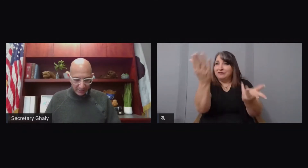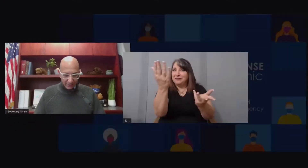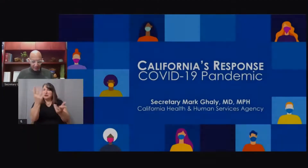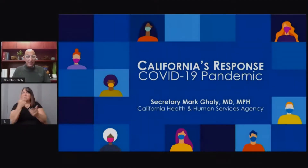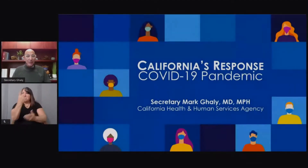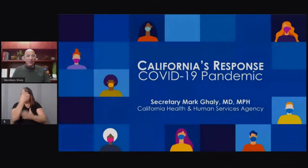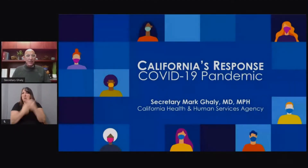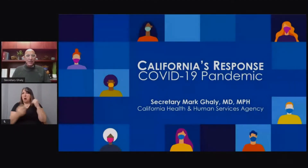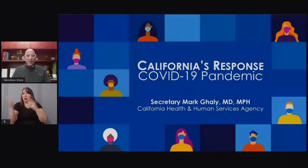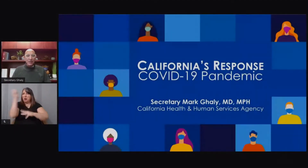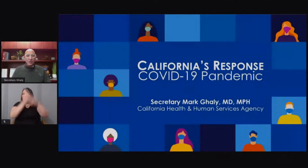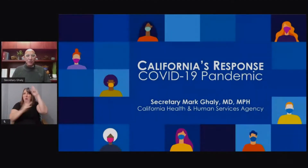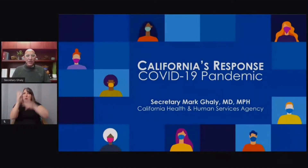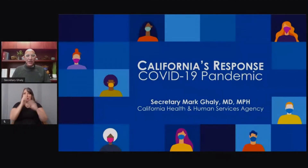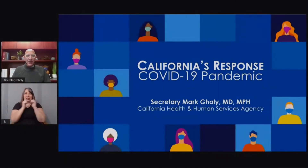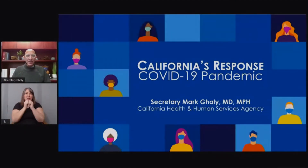So